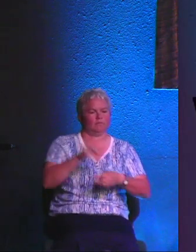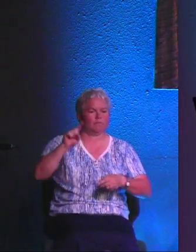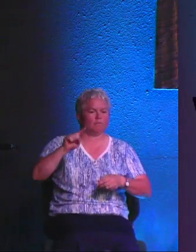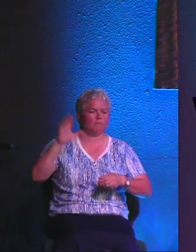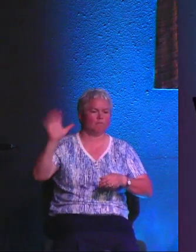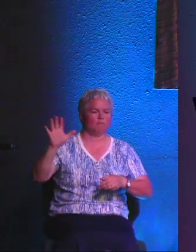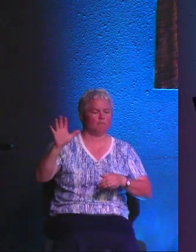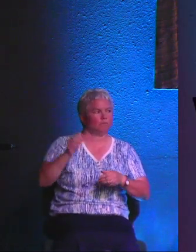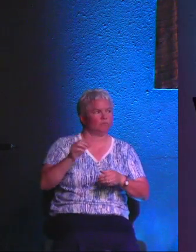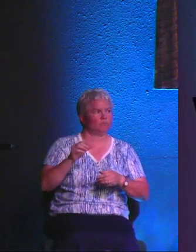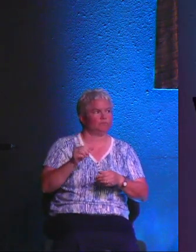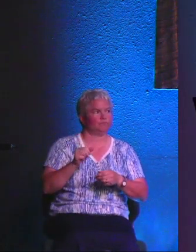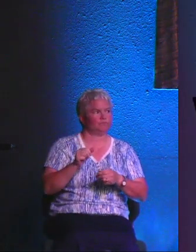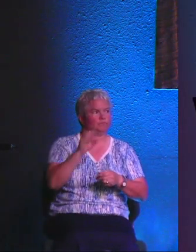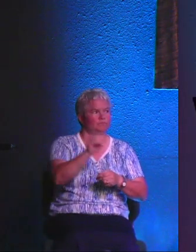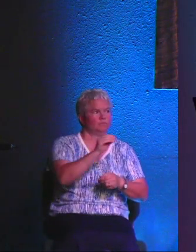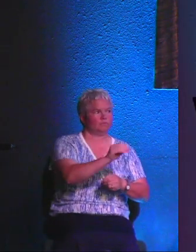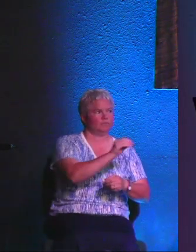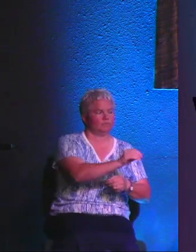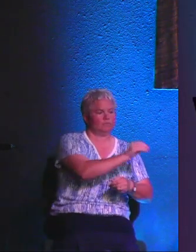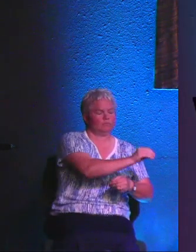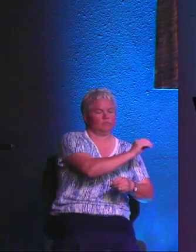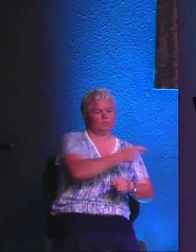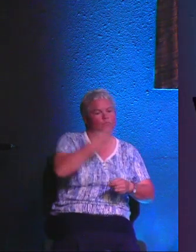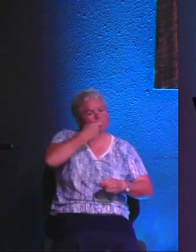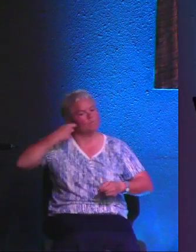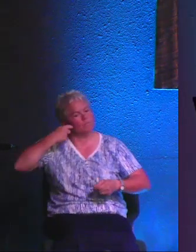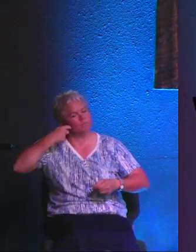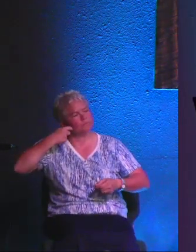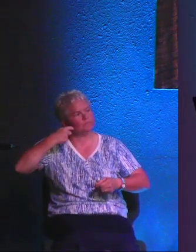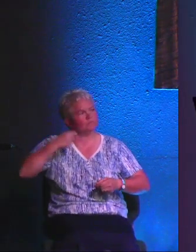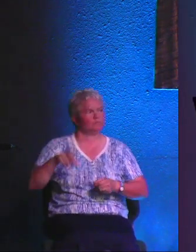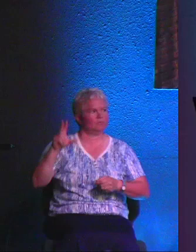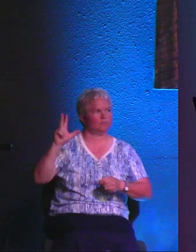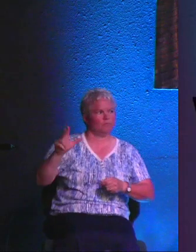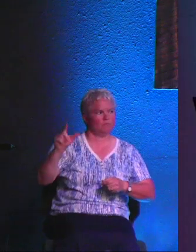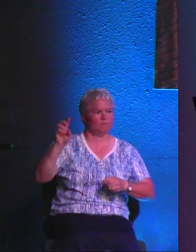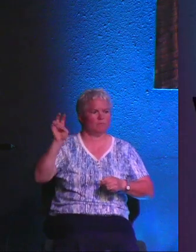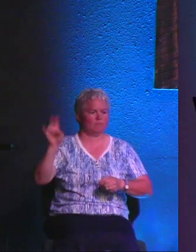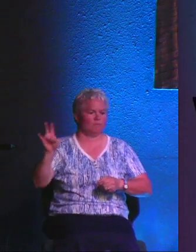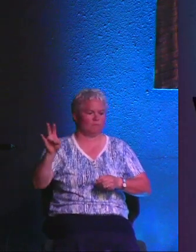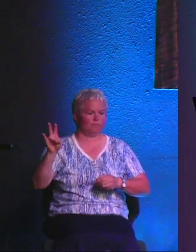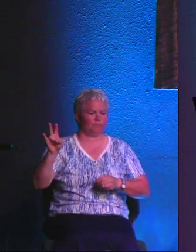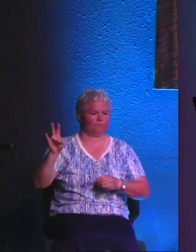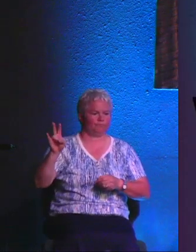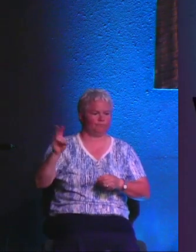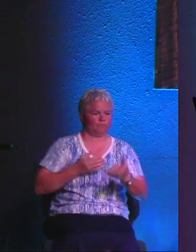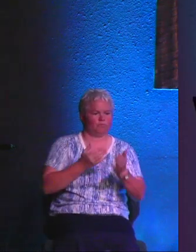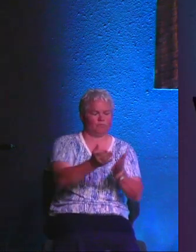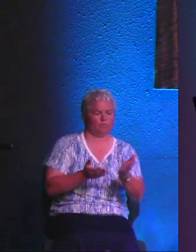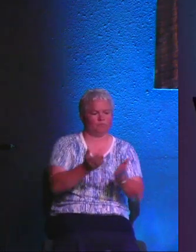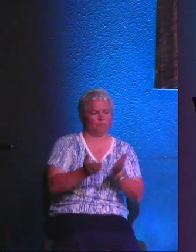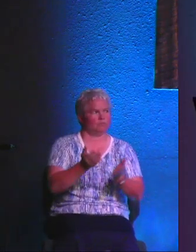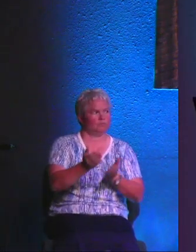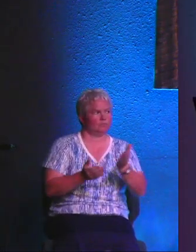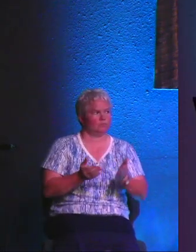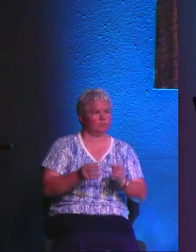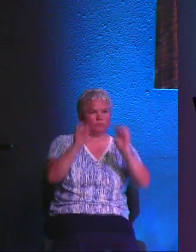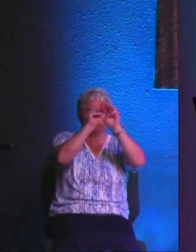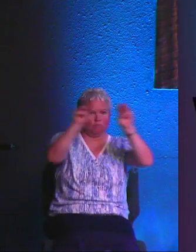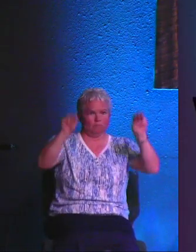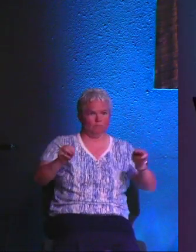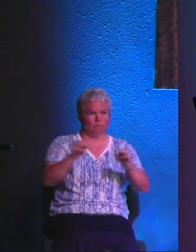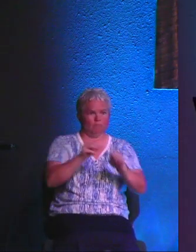staggering $1.5 million was spent on illegal drugs. $37 million by the end of this service. And